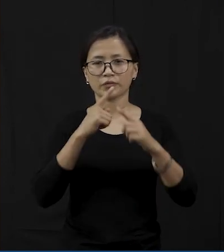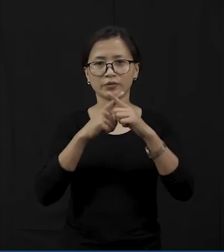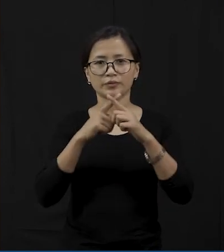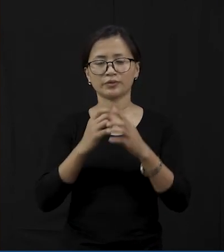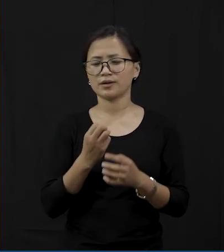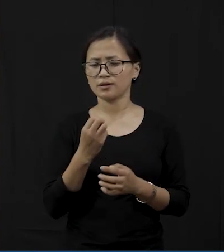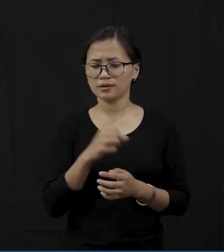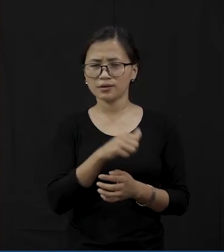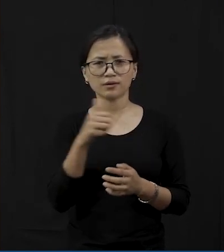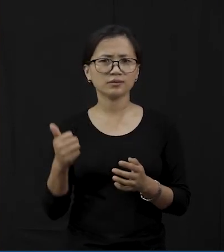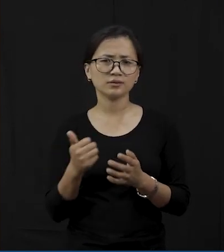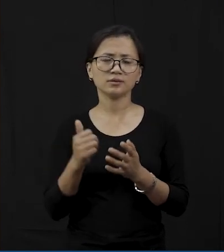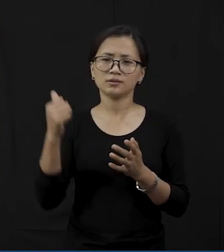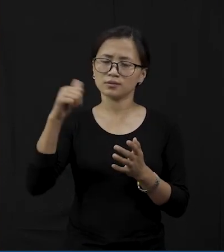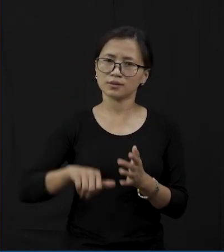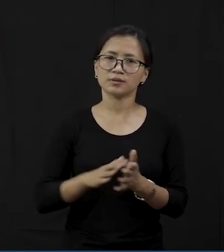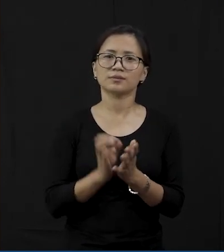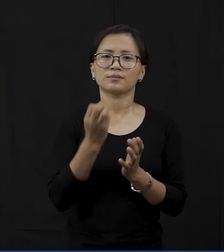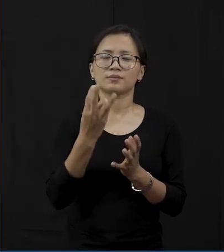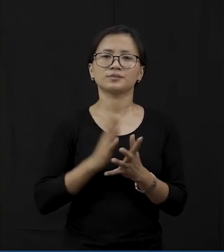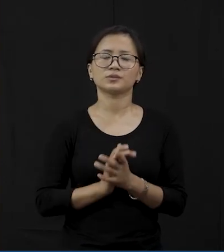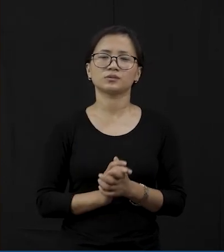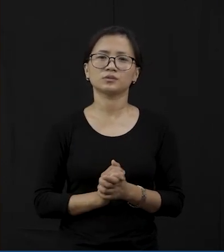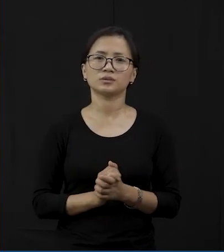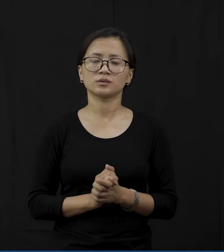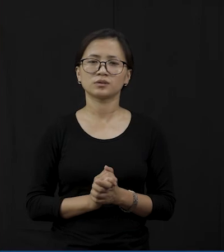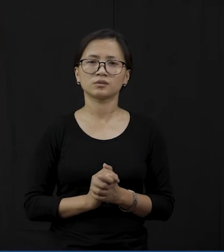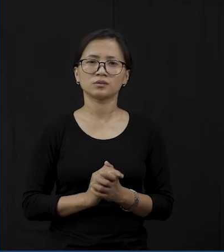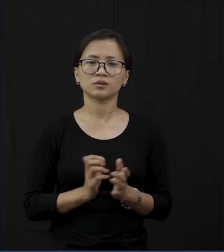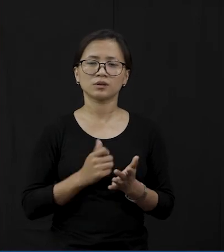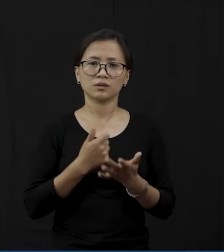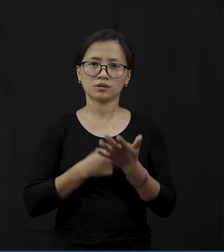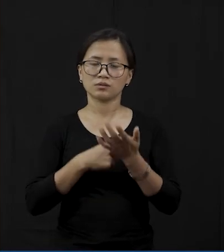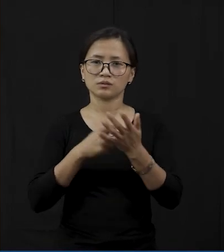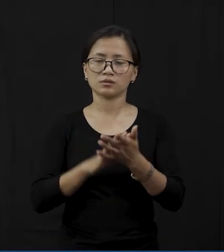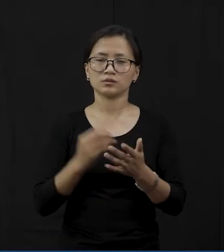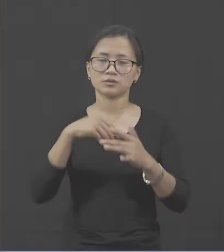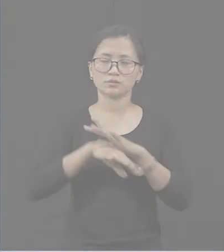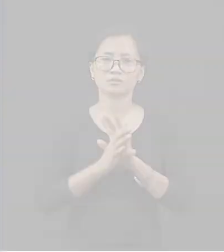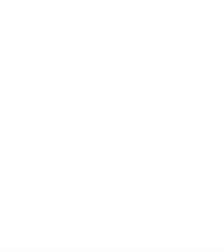number, any odd number with another odd number, it will result in odd.